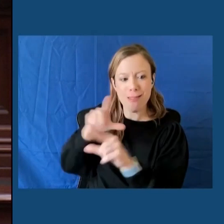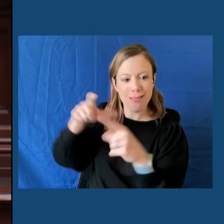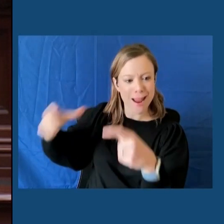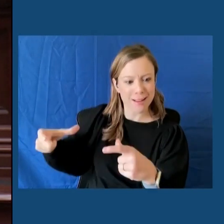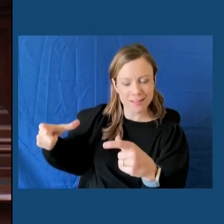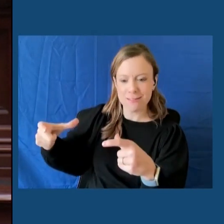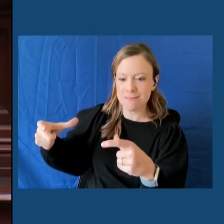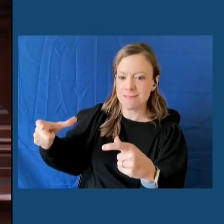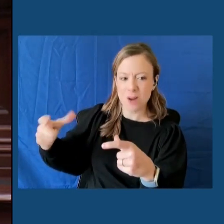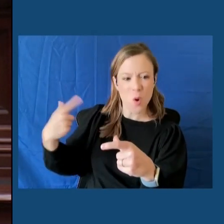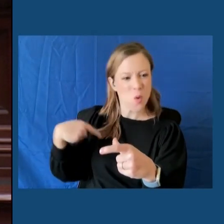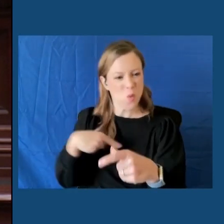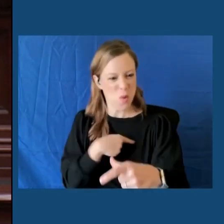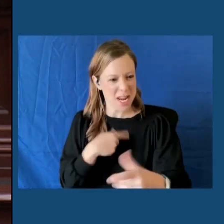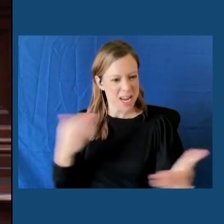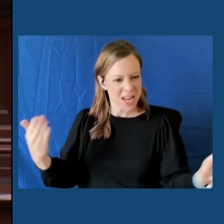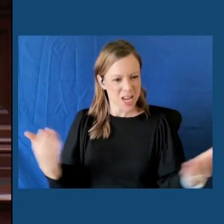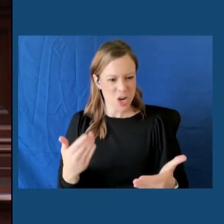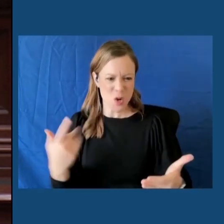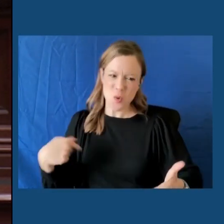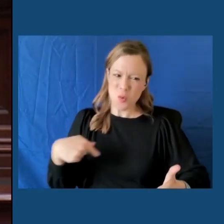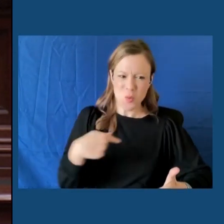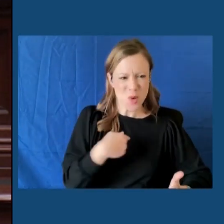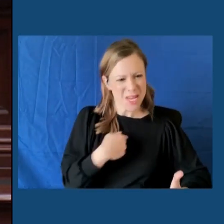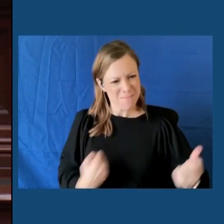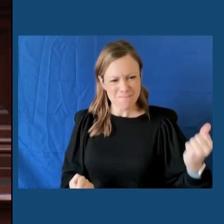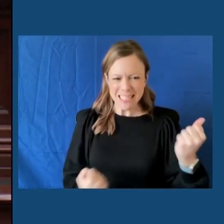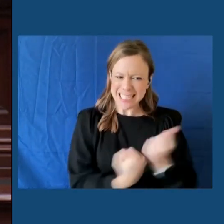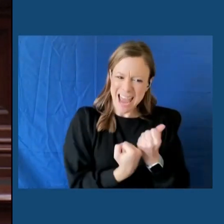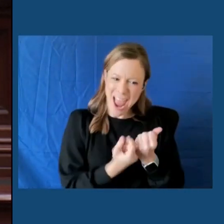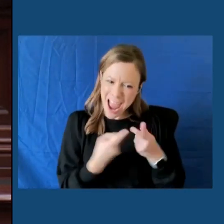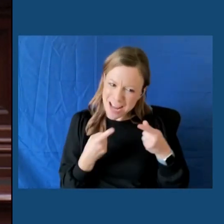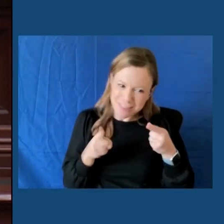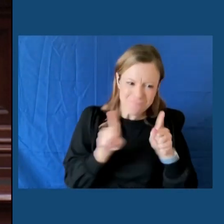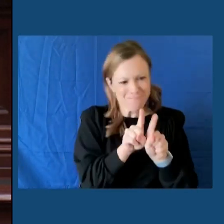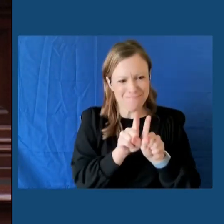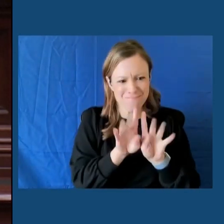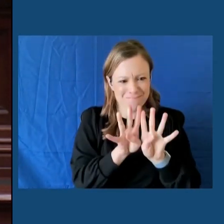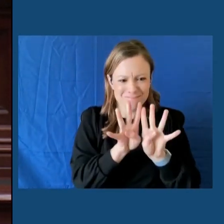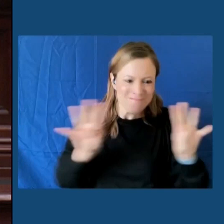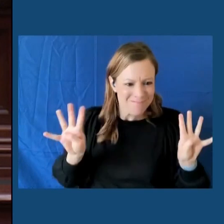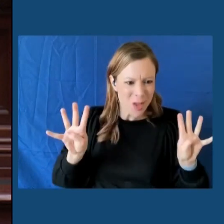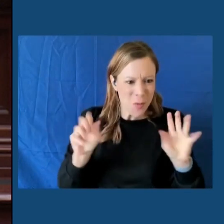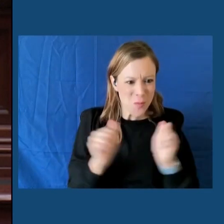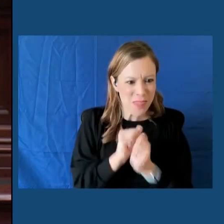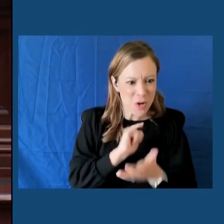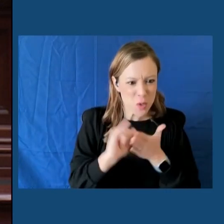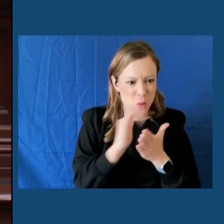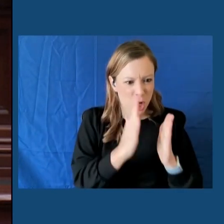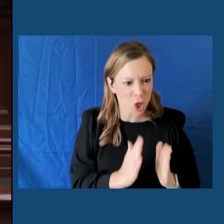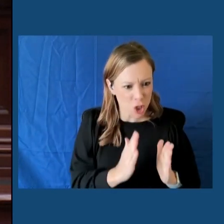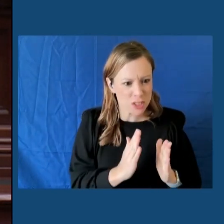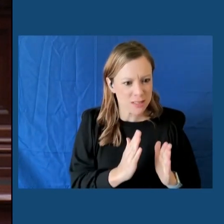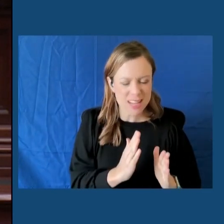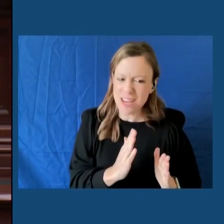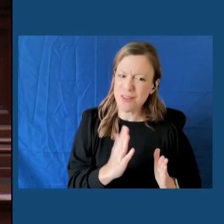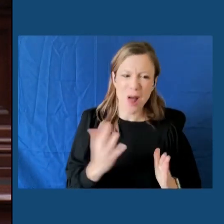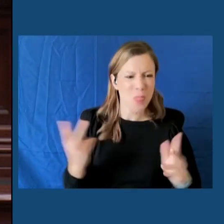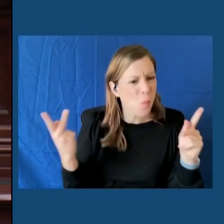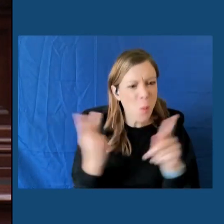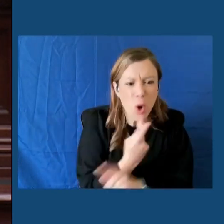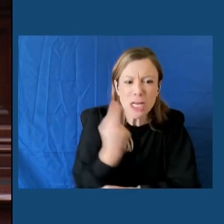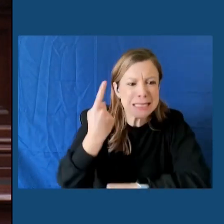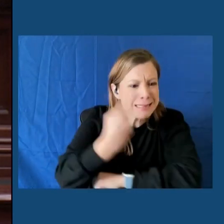we stand with New Yorkers, even on their darkest days, and we support all people to live